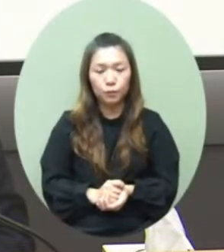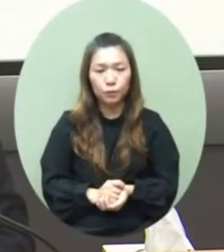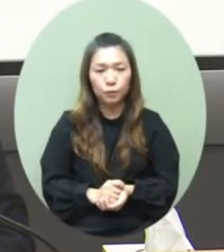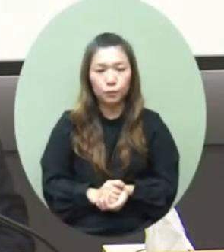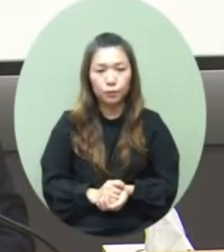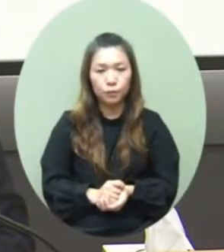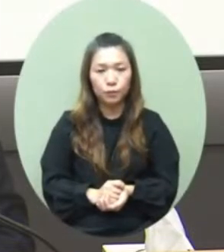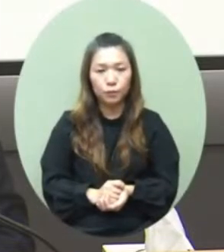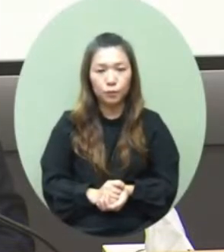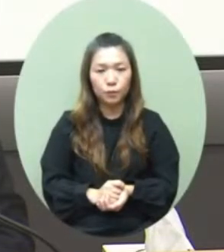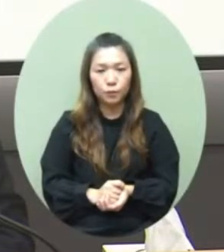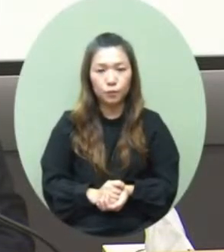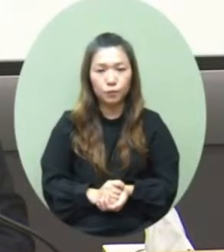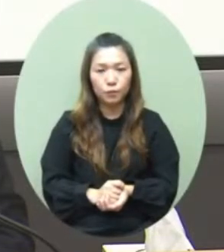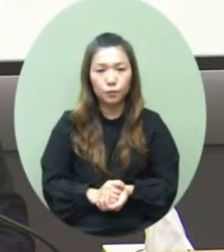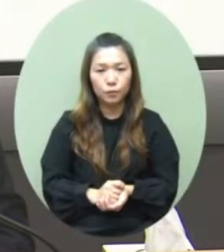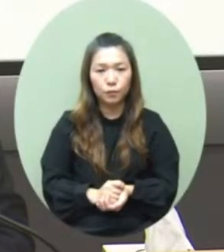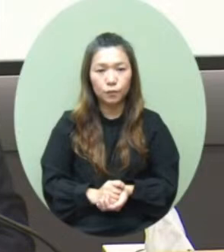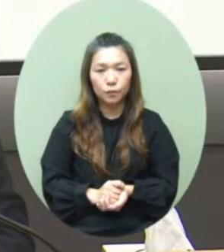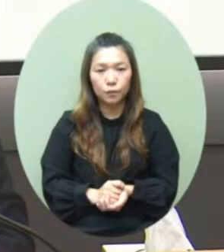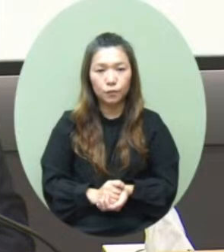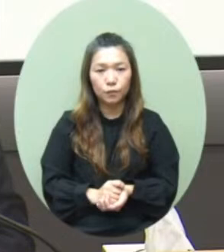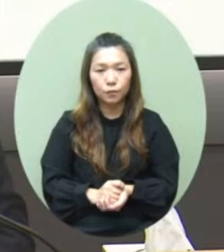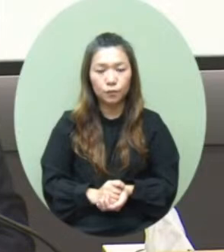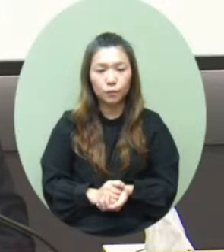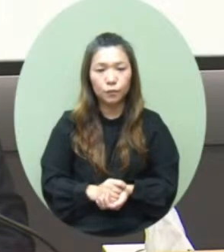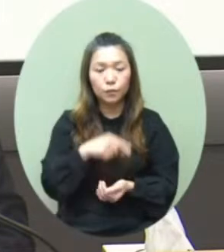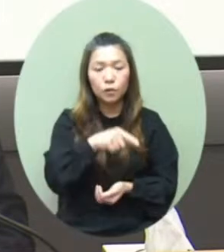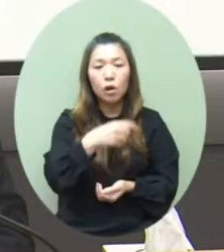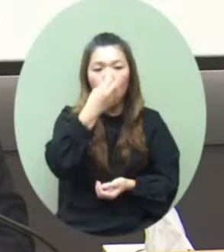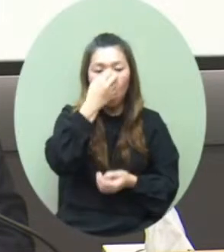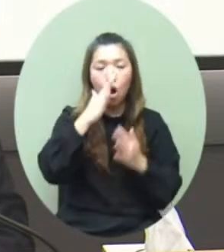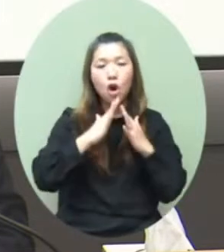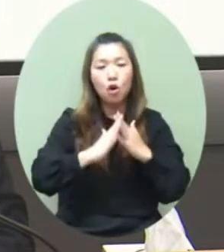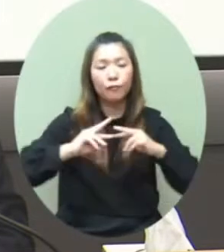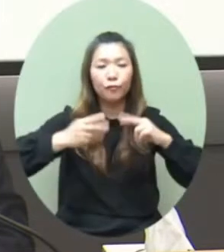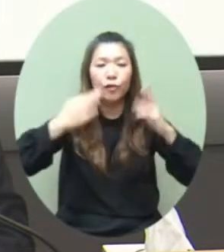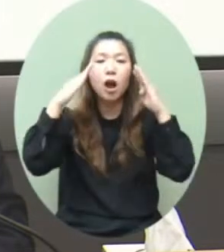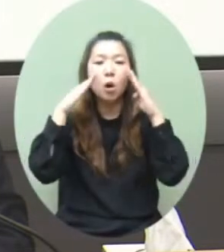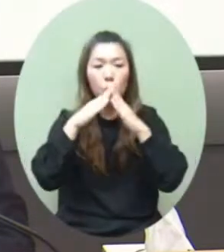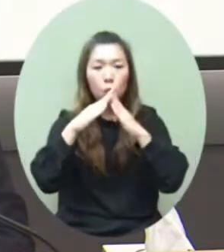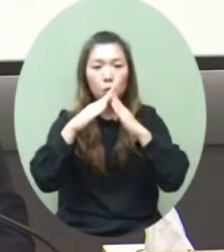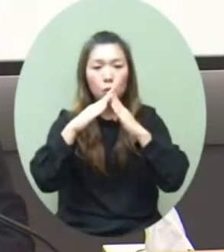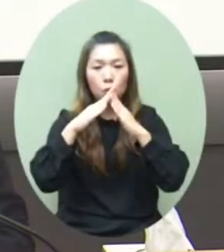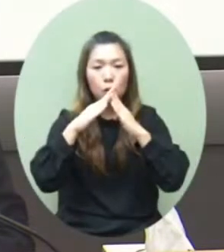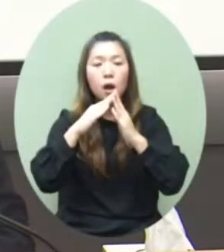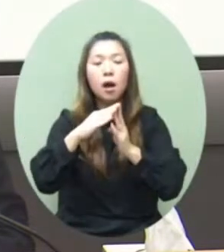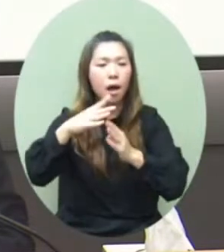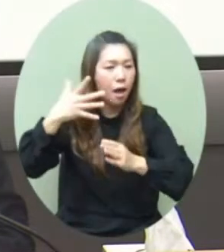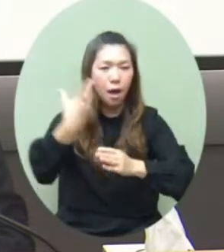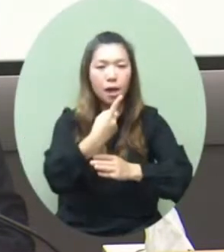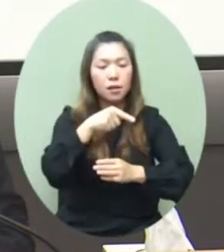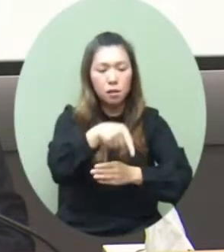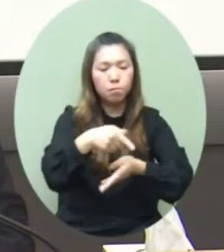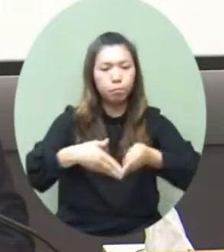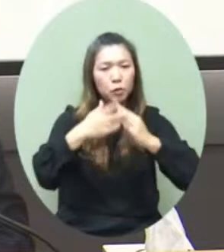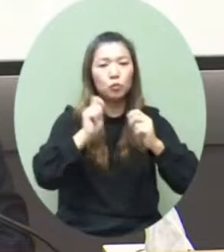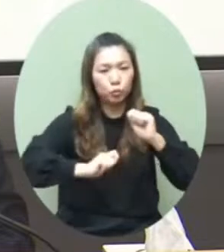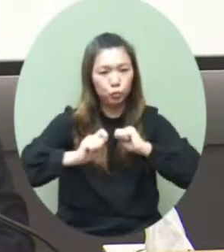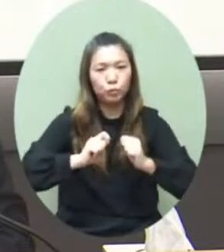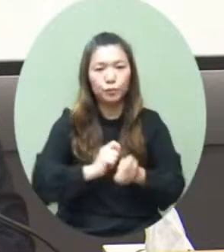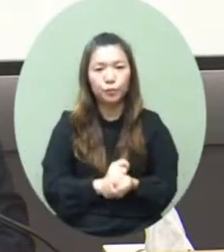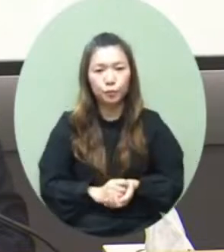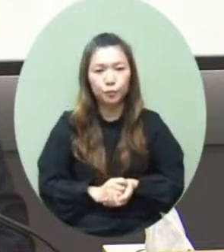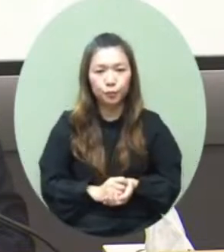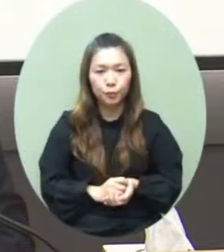to stage an event. This is a new format for us. Secondly, this is when I say it's new because it's